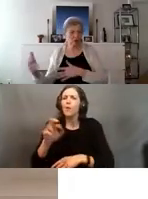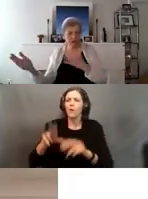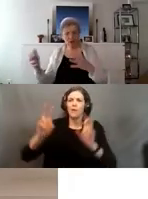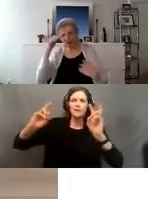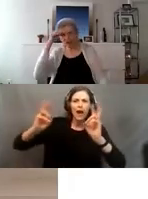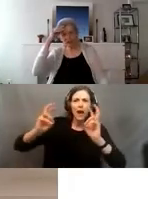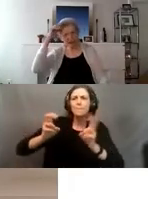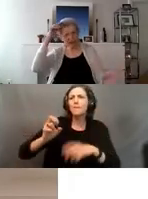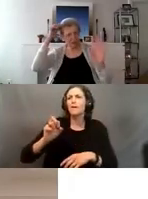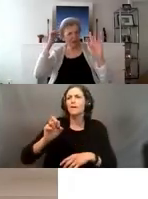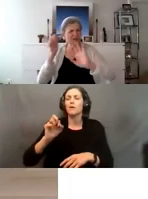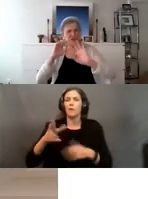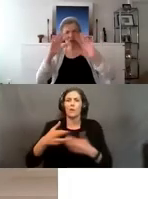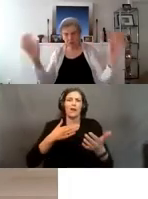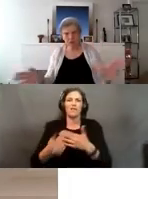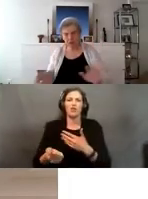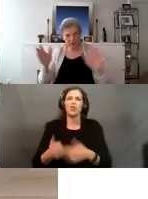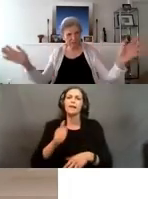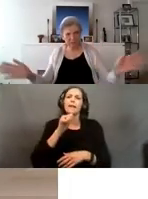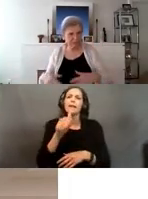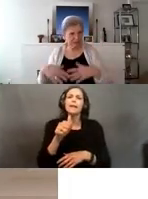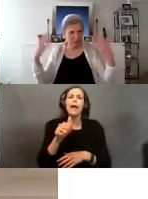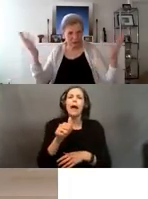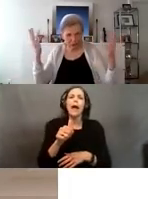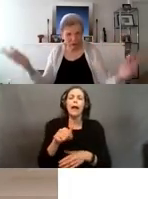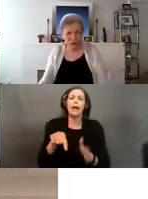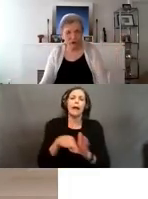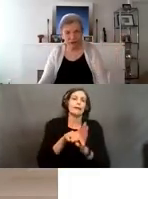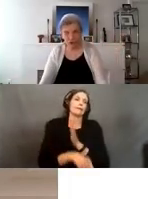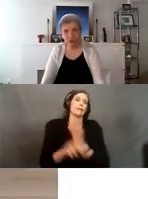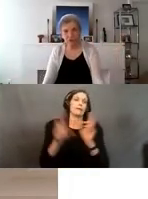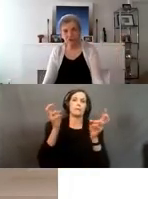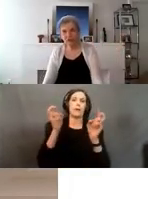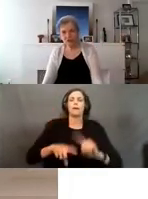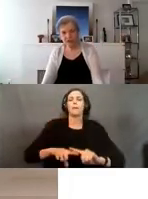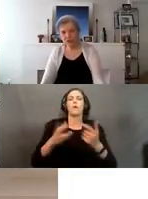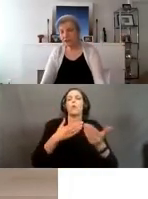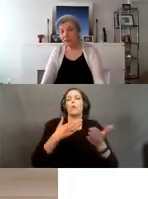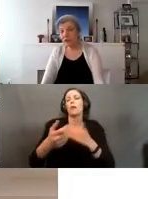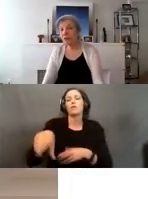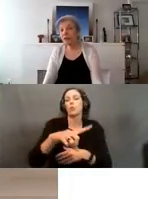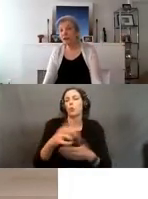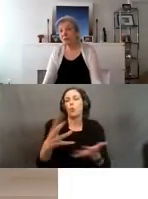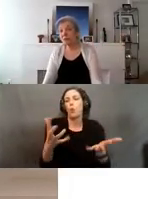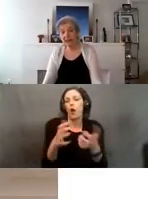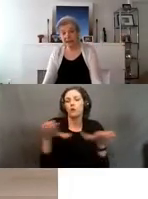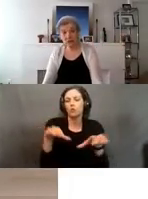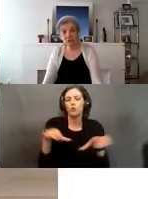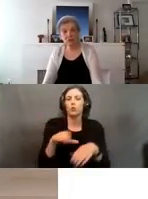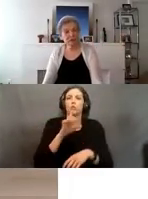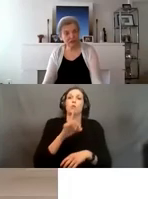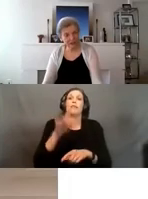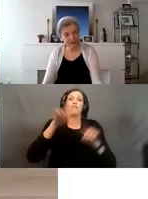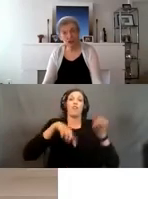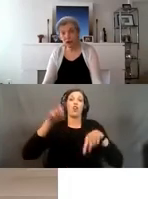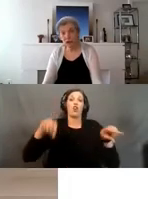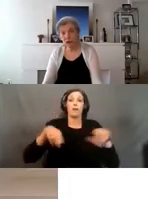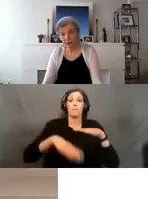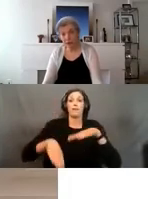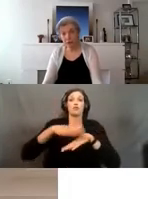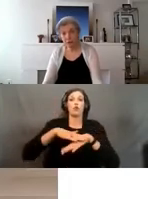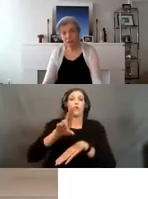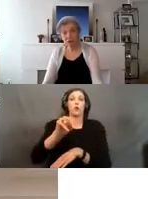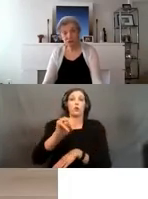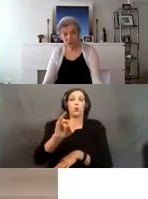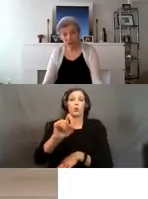or issues of that table, not a substantive topic, but whatever you all want to do. So that's going to vary a lot by how units like to hold